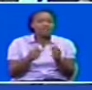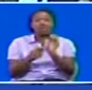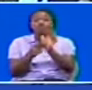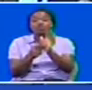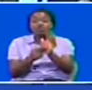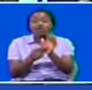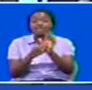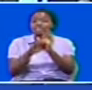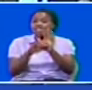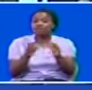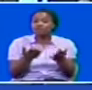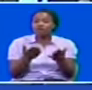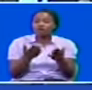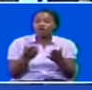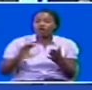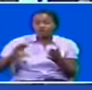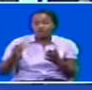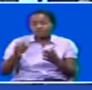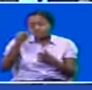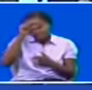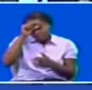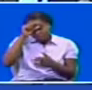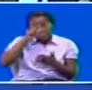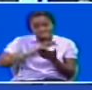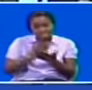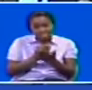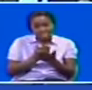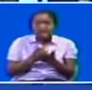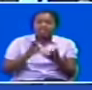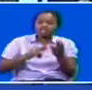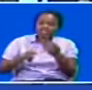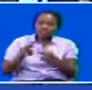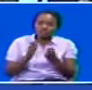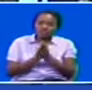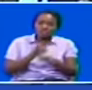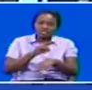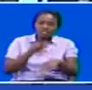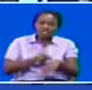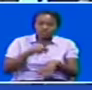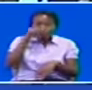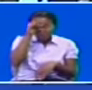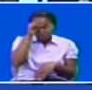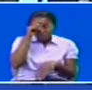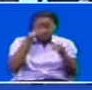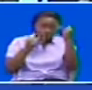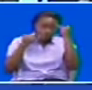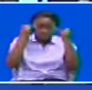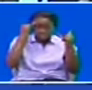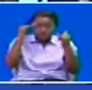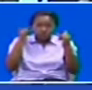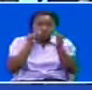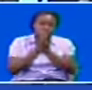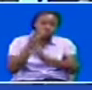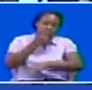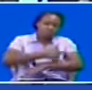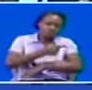the future would be sharing out resources with the national government on affairs of or issues to do with petroleum.